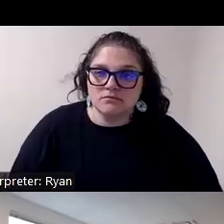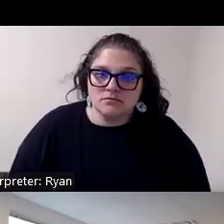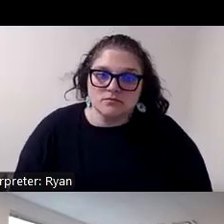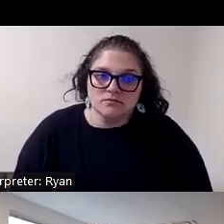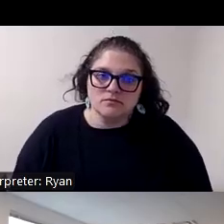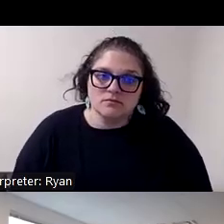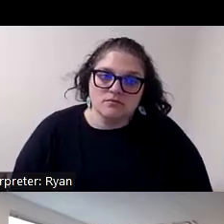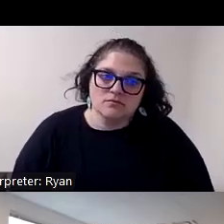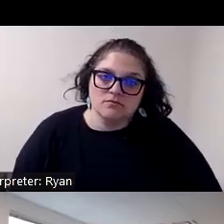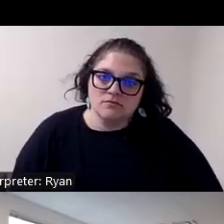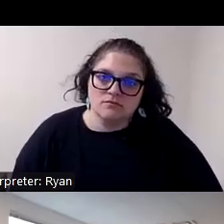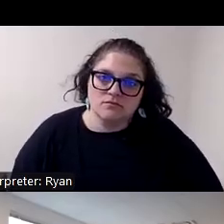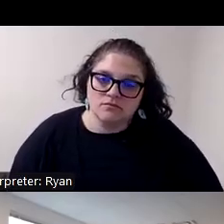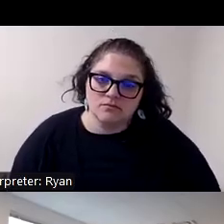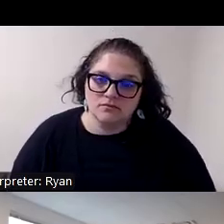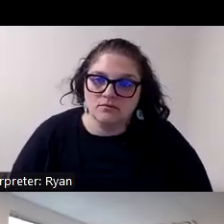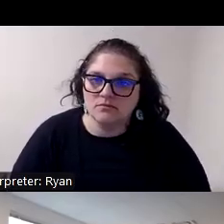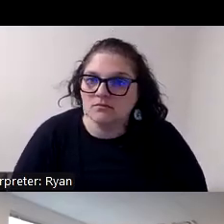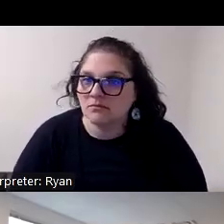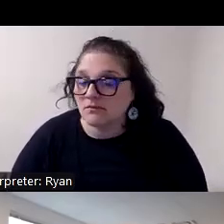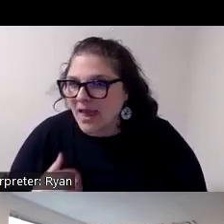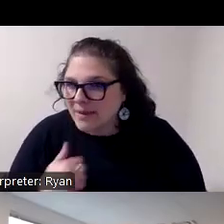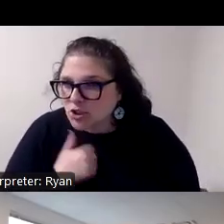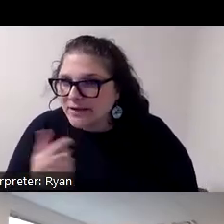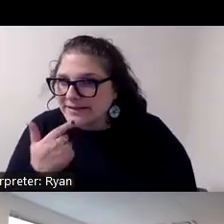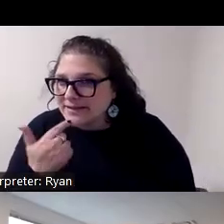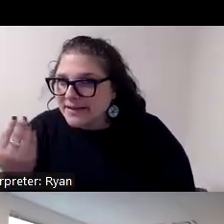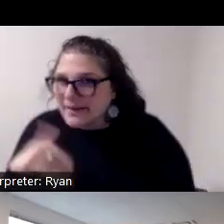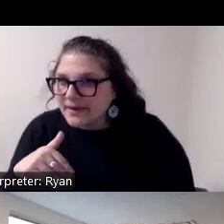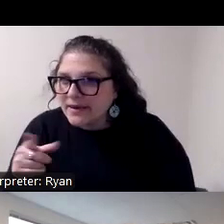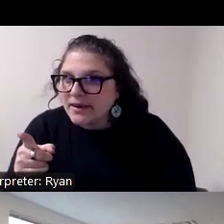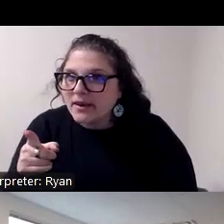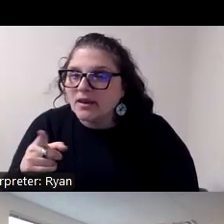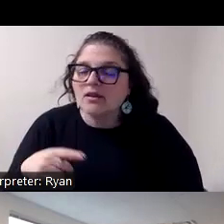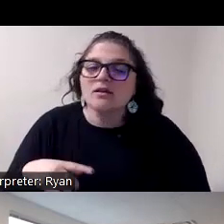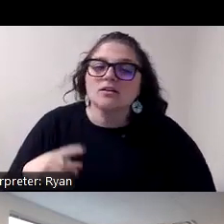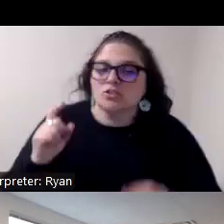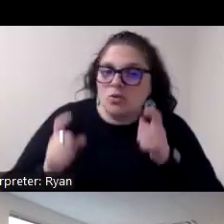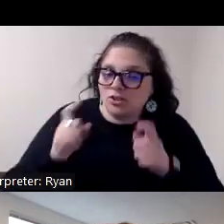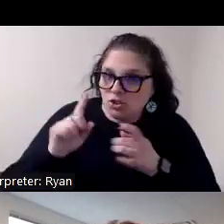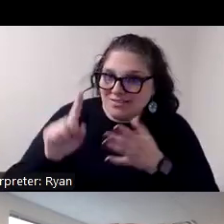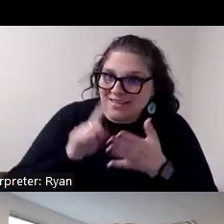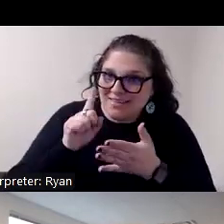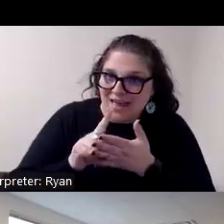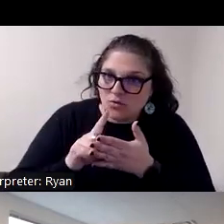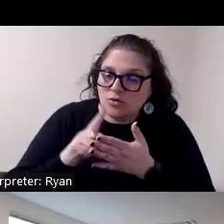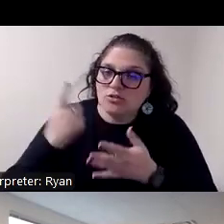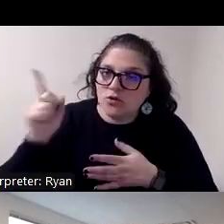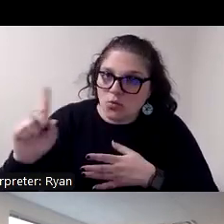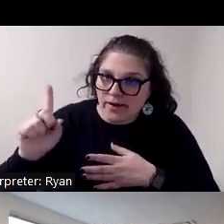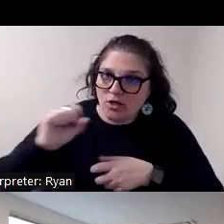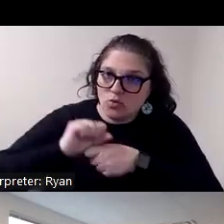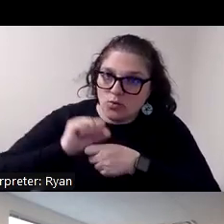worked an extra numbers. 9 hours. I'm sorry, what was that? It's like doing it, adjusting the hours for Correct. the 2 weeks.